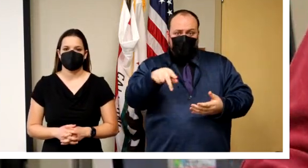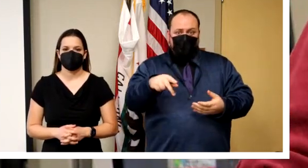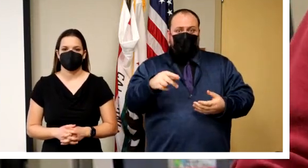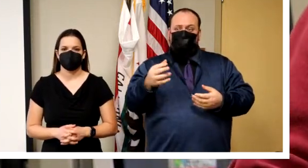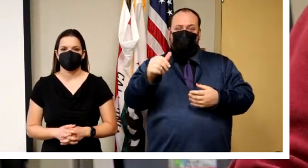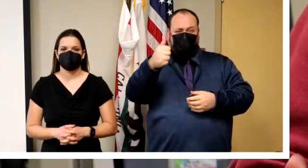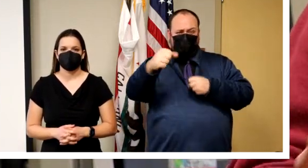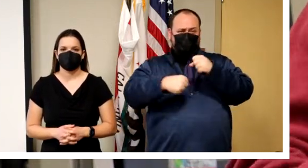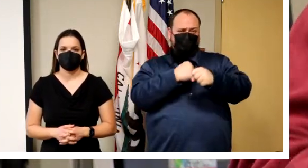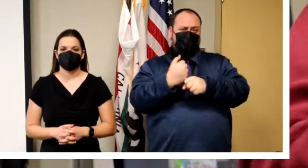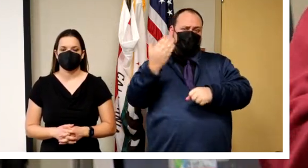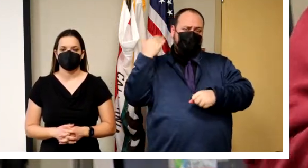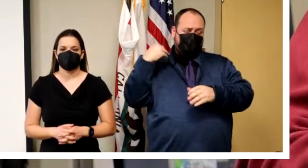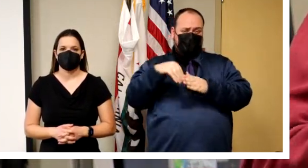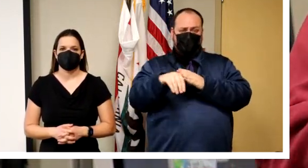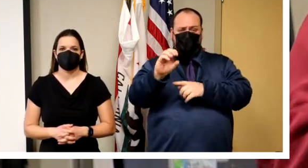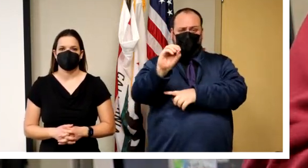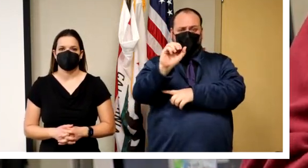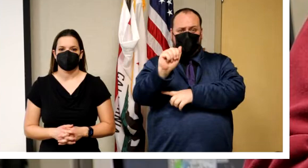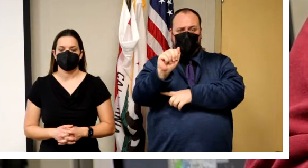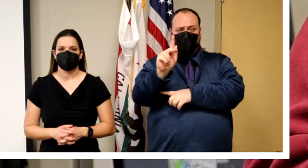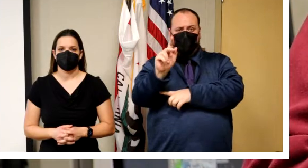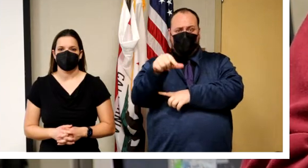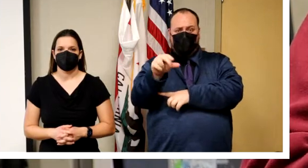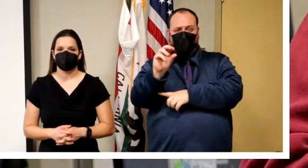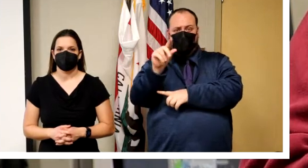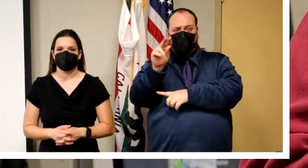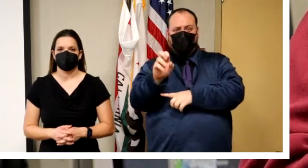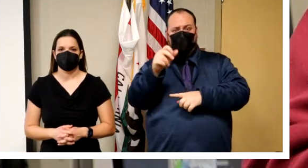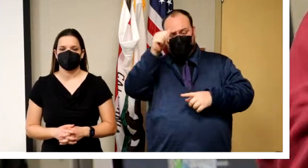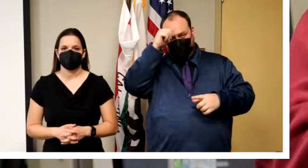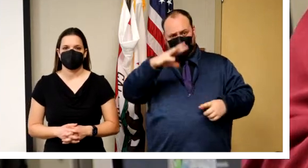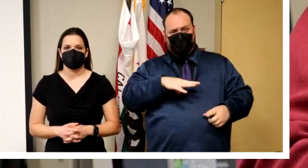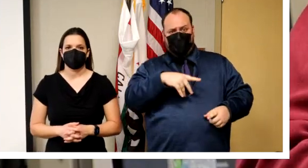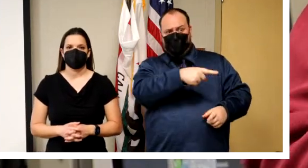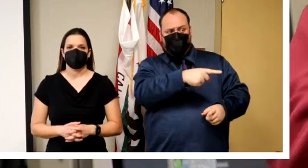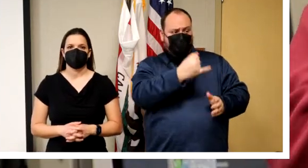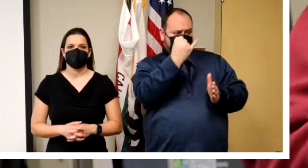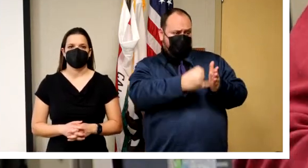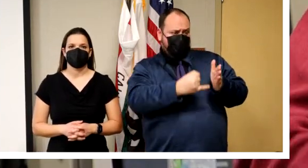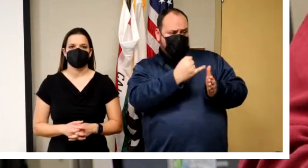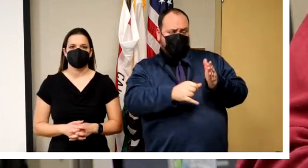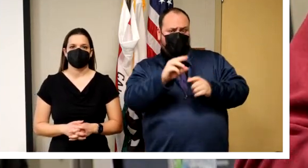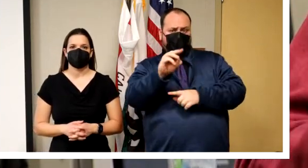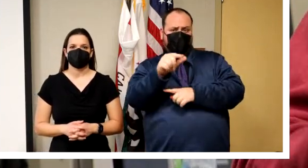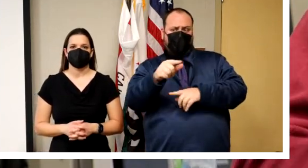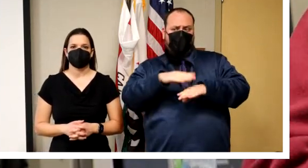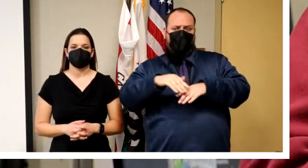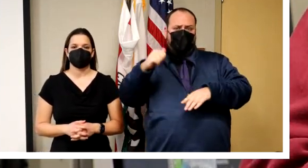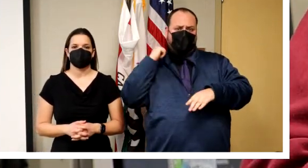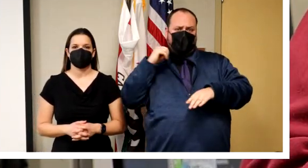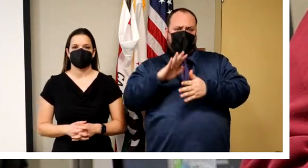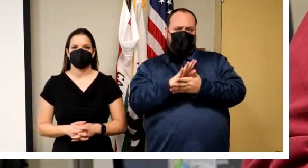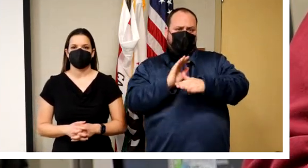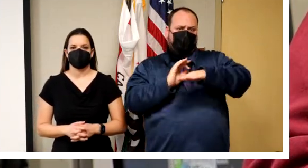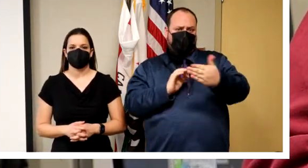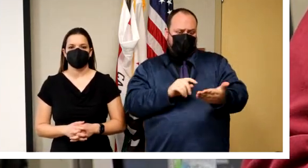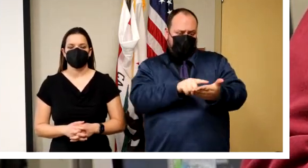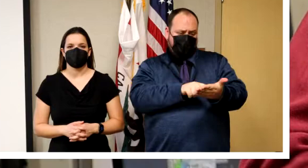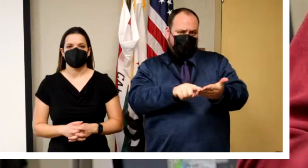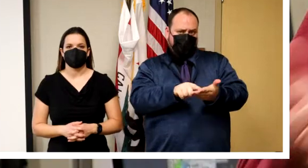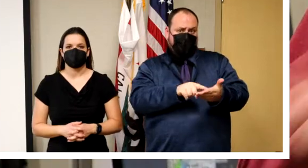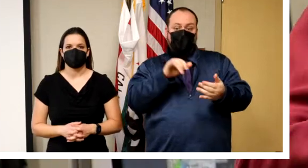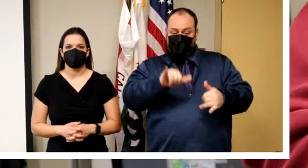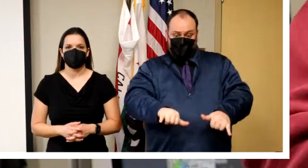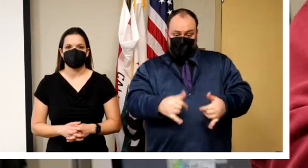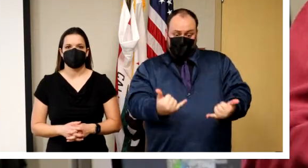gentleman who drew a map on the back of a placemat, and he drew it out, and that actually is the map that the city of Elk Grove is using